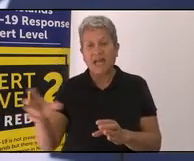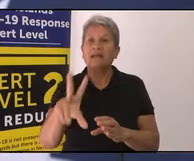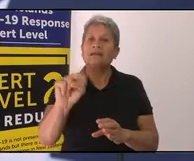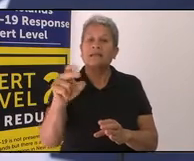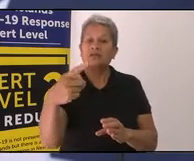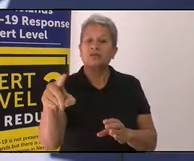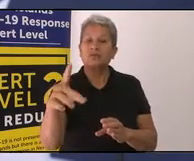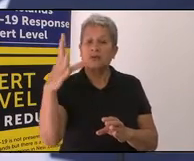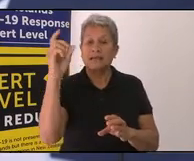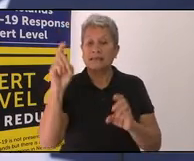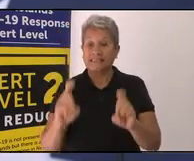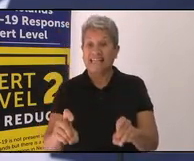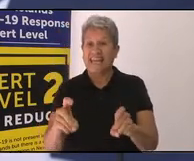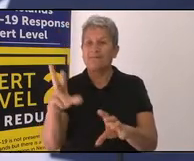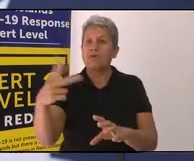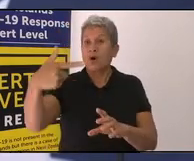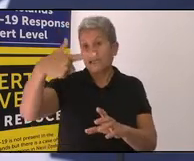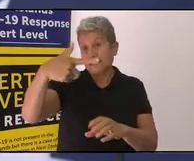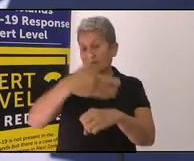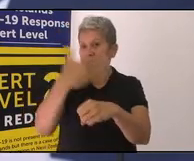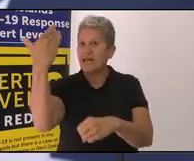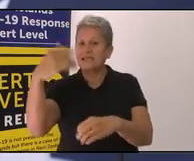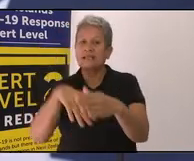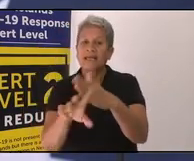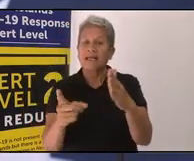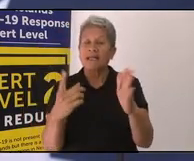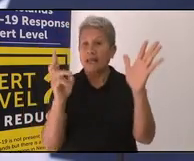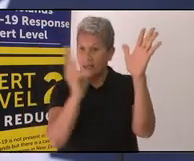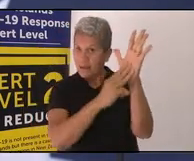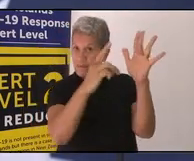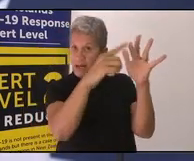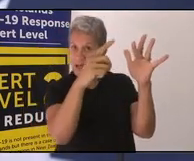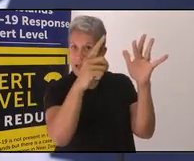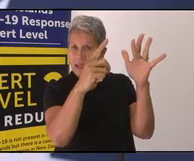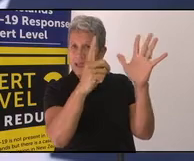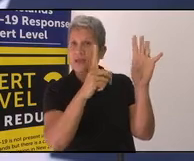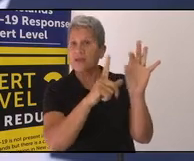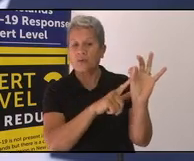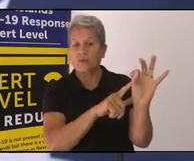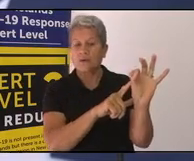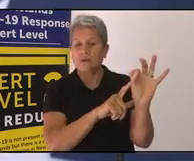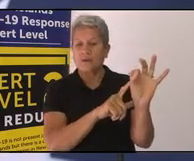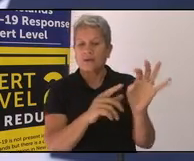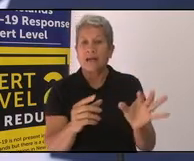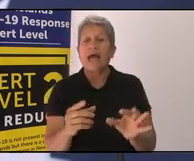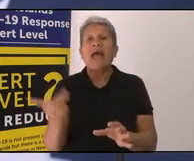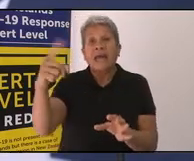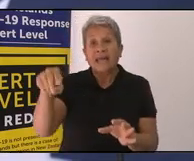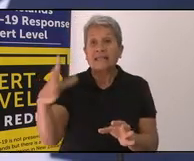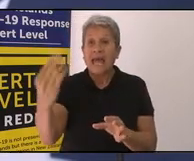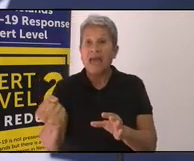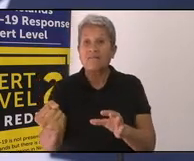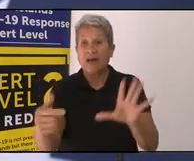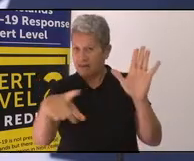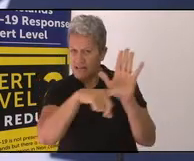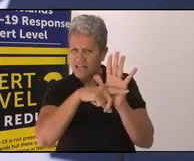least 7 days in managed isolation on their arrival home, in addition to a negative test, a test